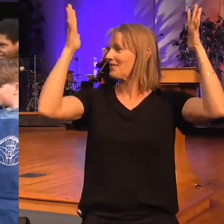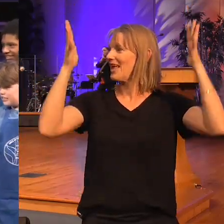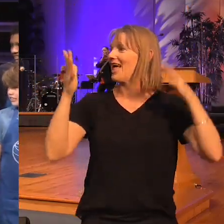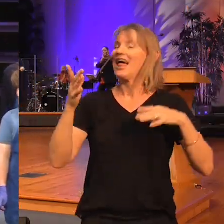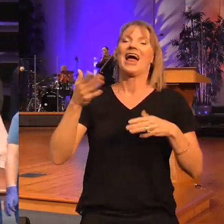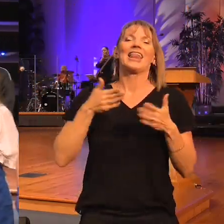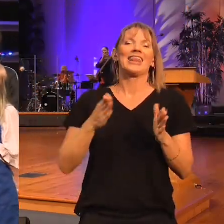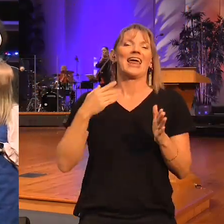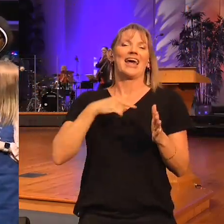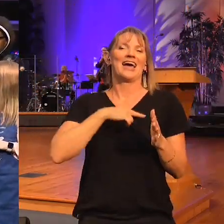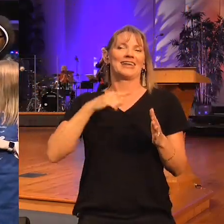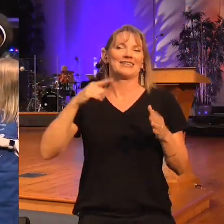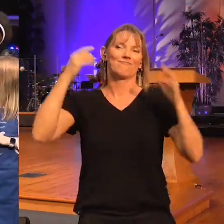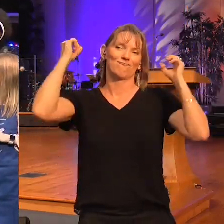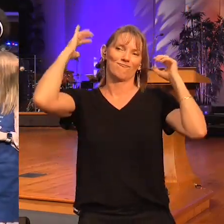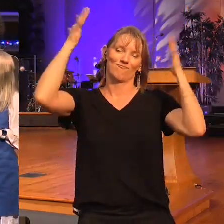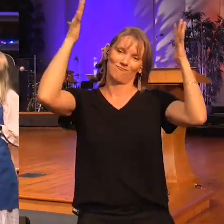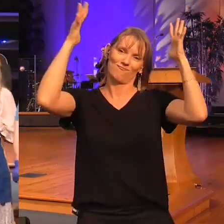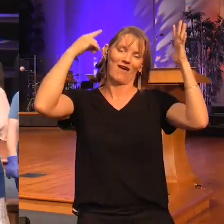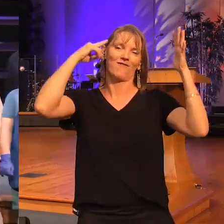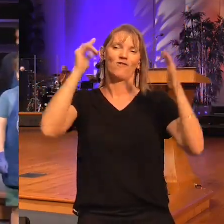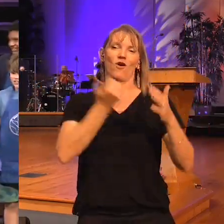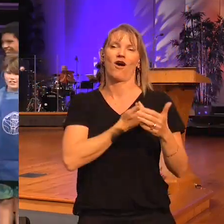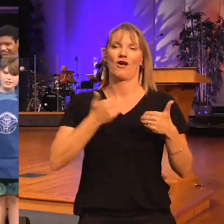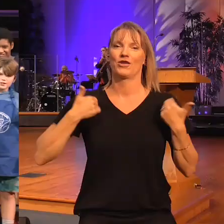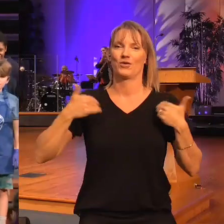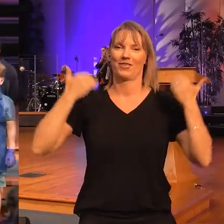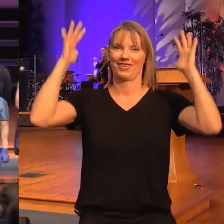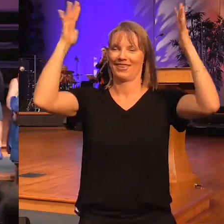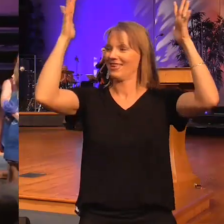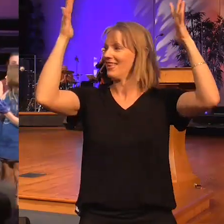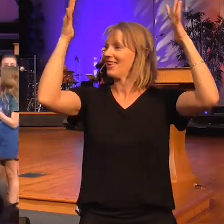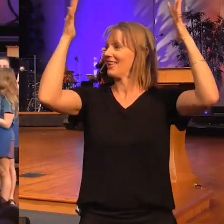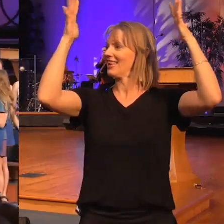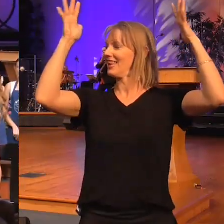Let's hear it for our youth. Woo!